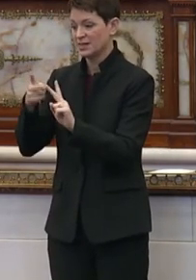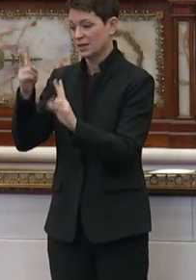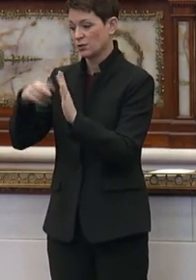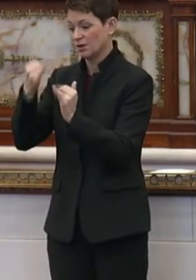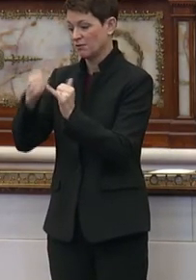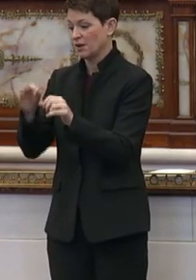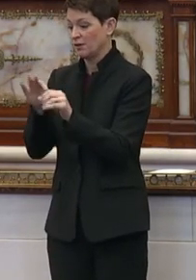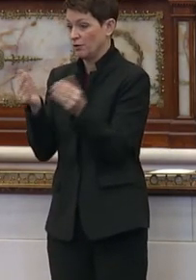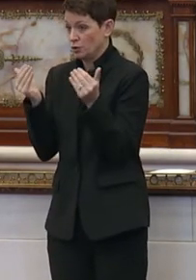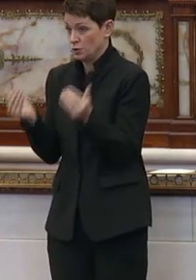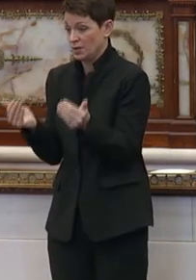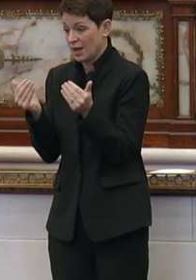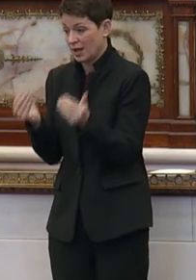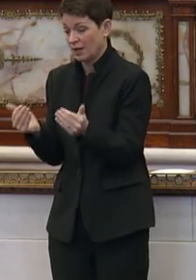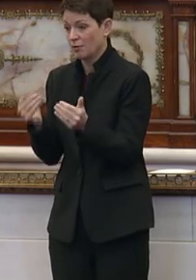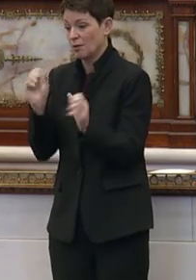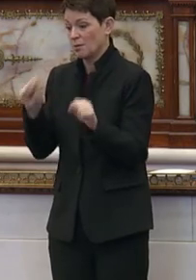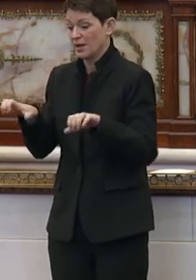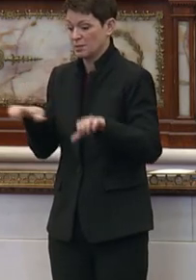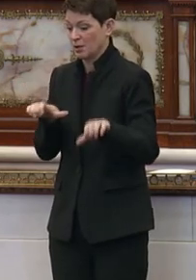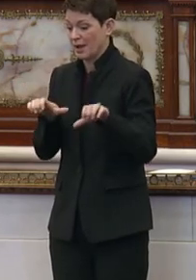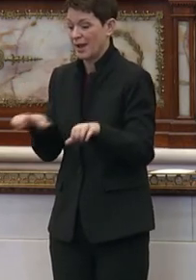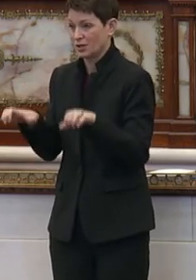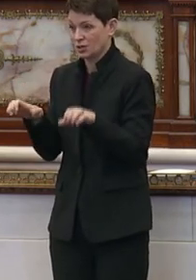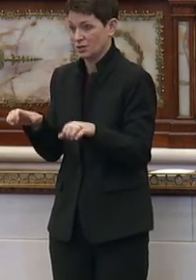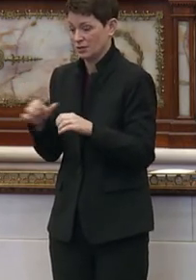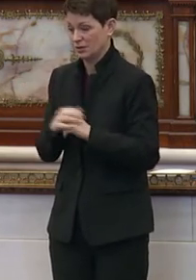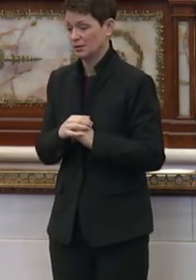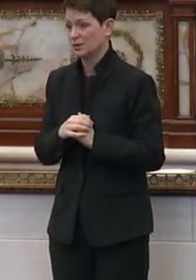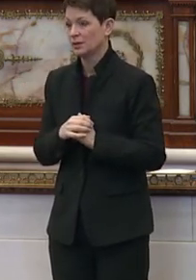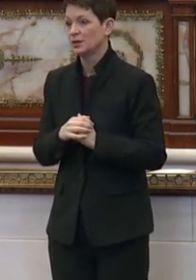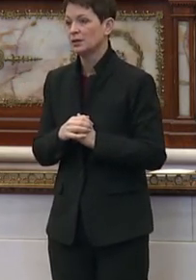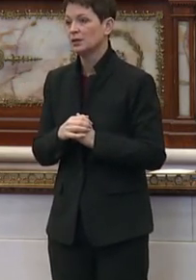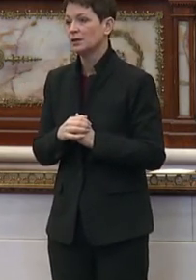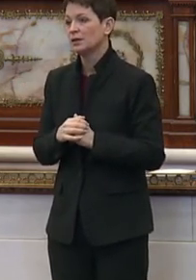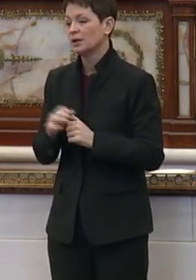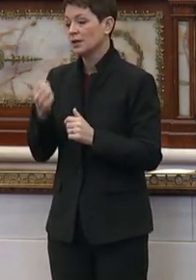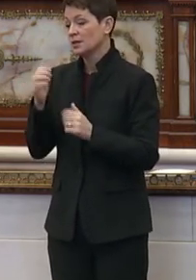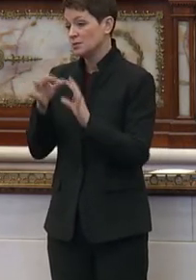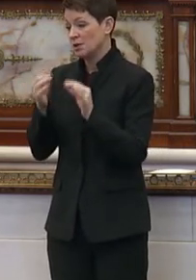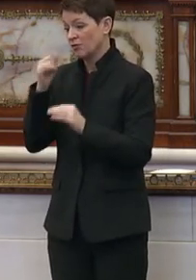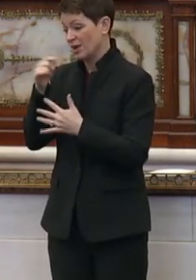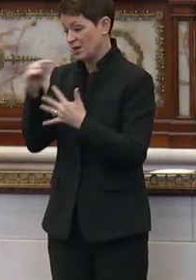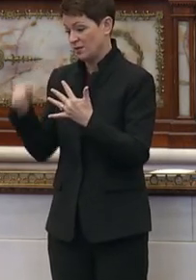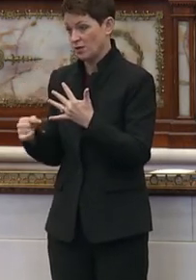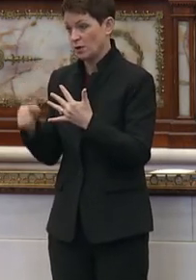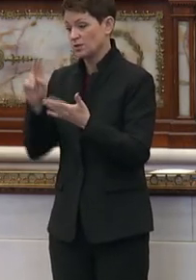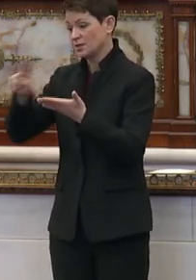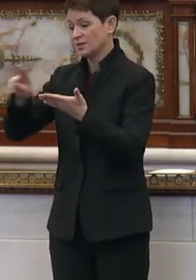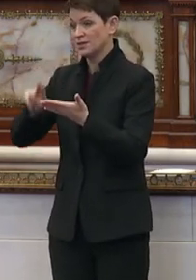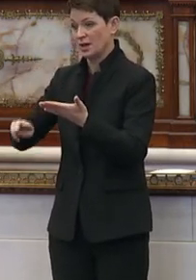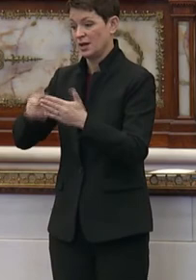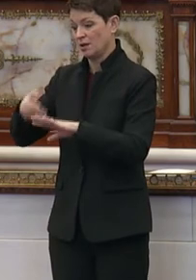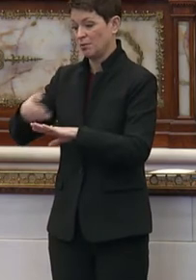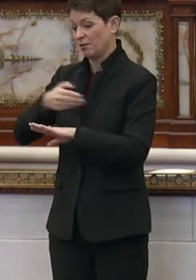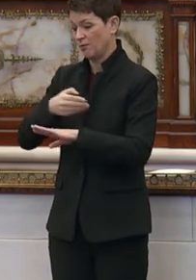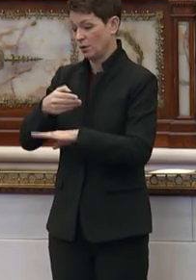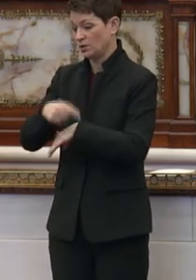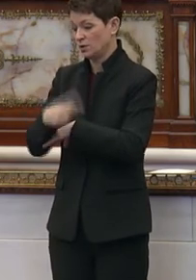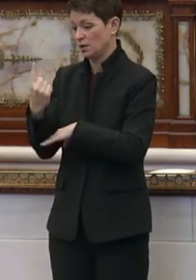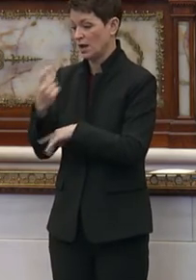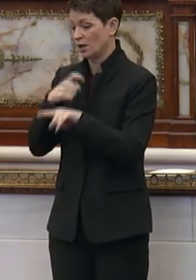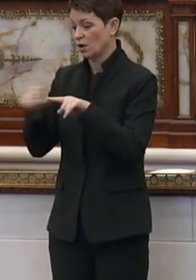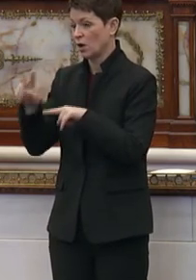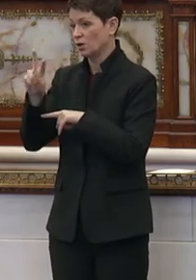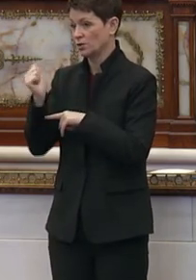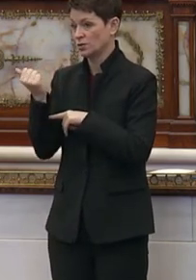reading and final passage calendars for possible action at a session of council. A speaker on any of those matters must sign up in order to testify. You